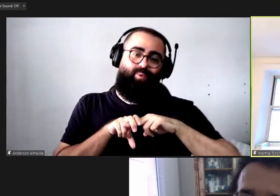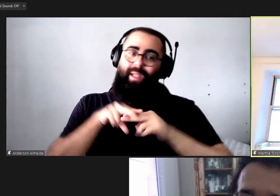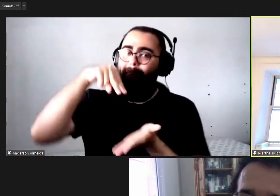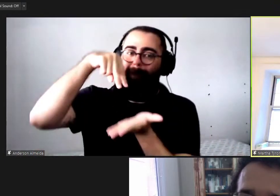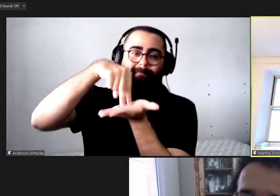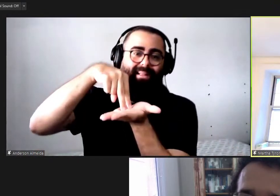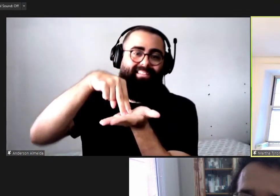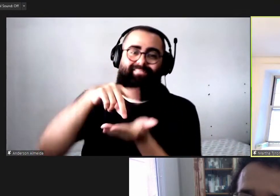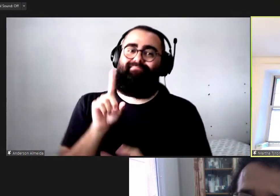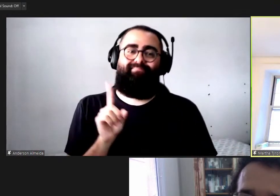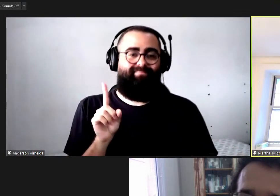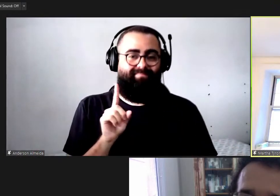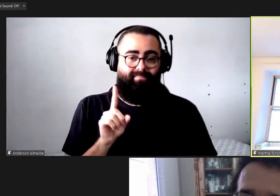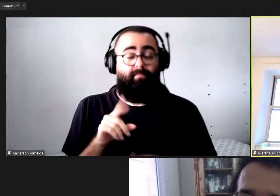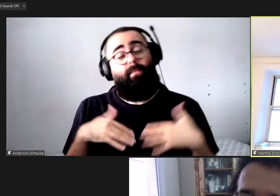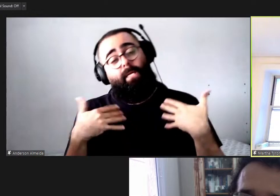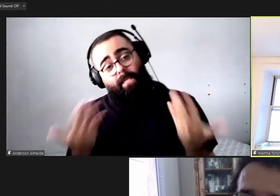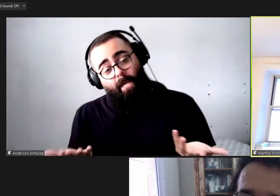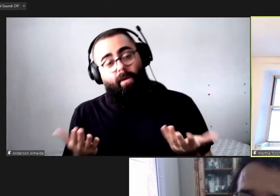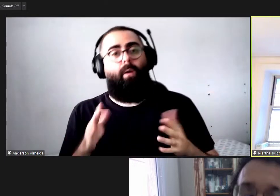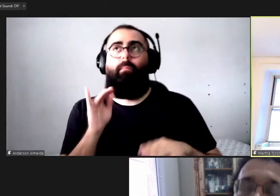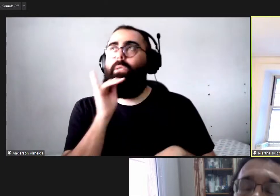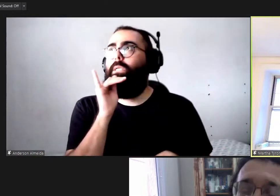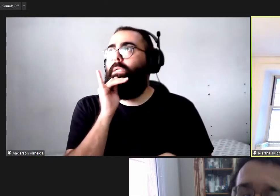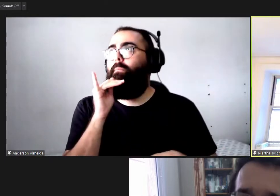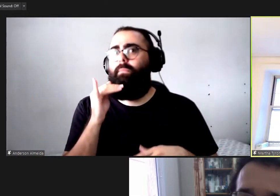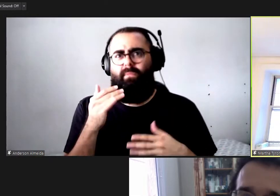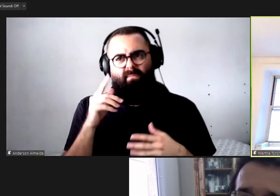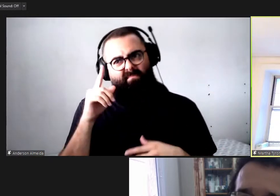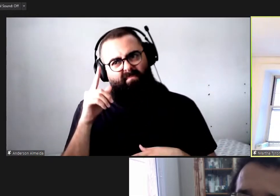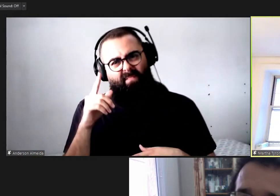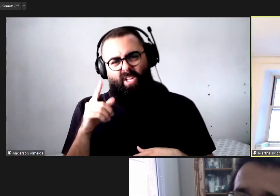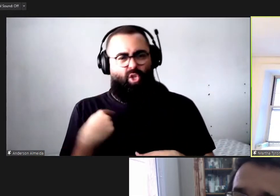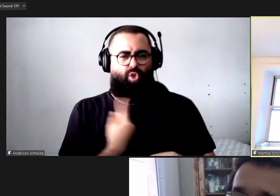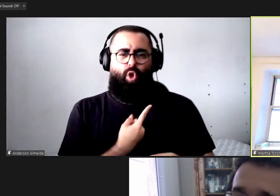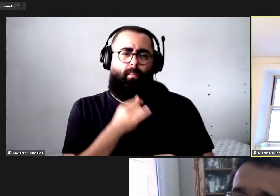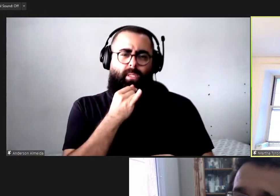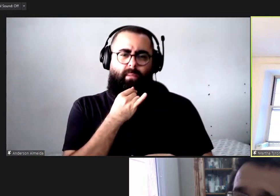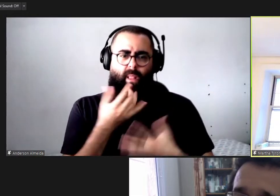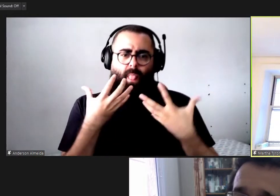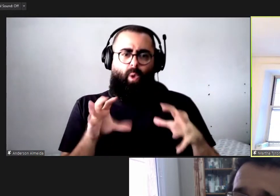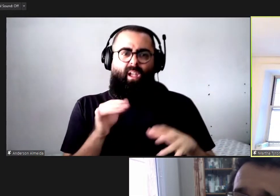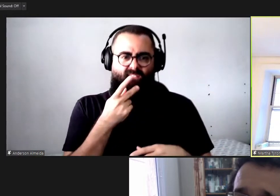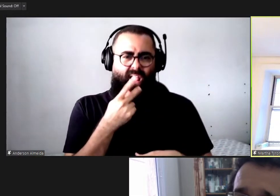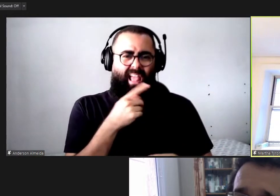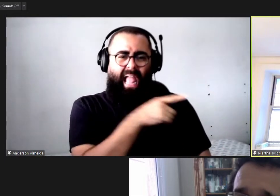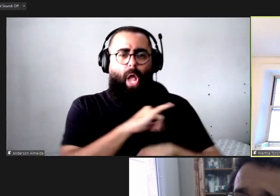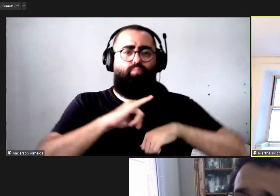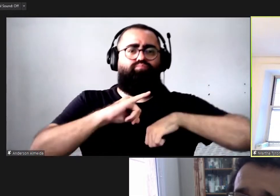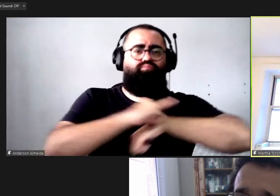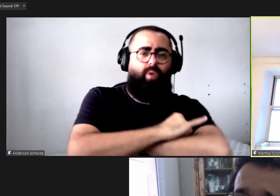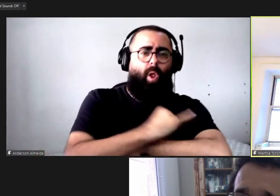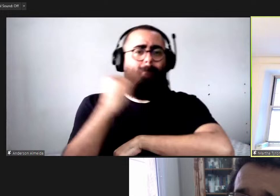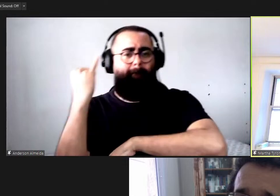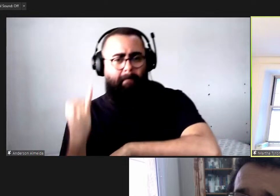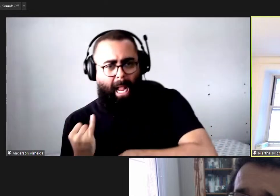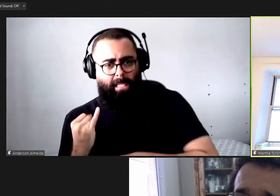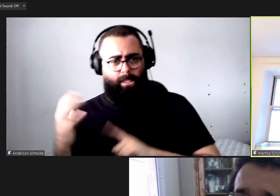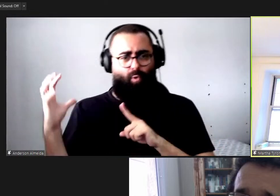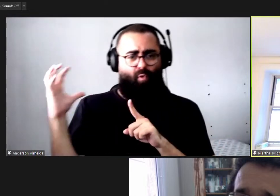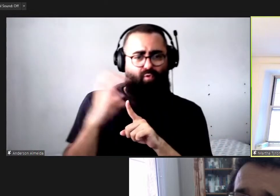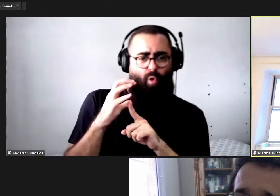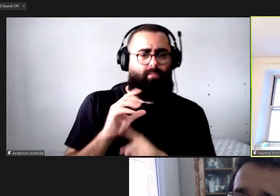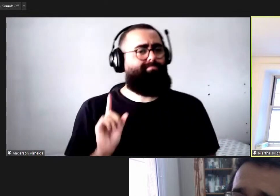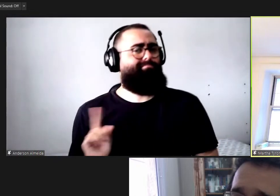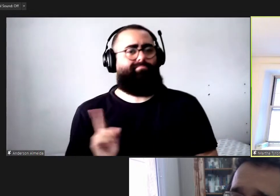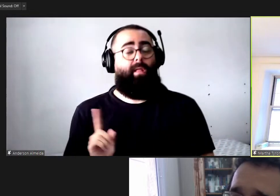weren't supporting someone's weight. But honestly, I think the head just moves more because it's smaller and can